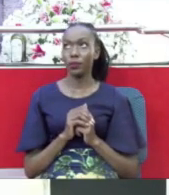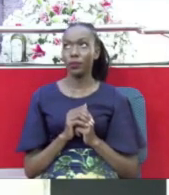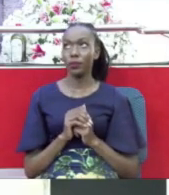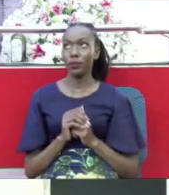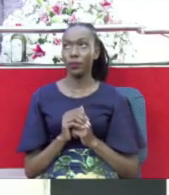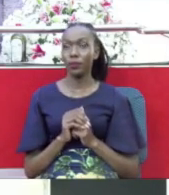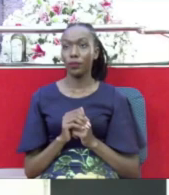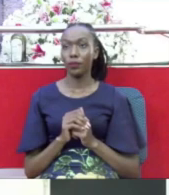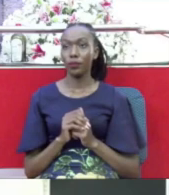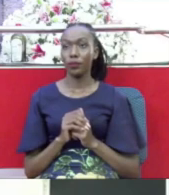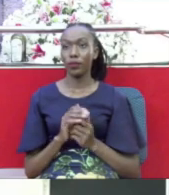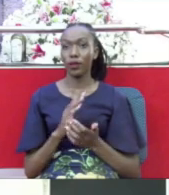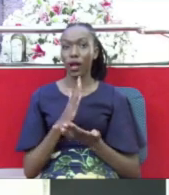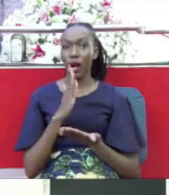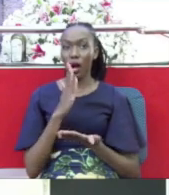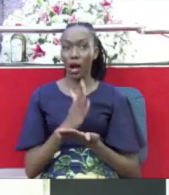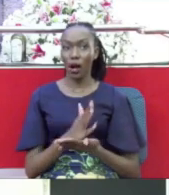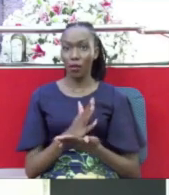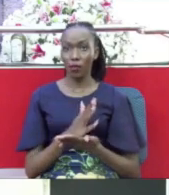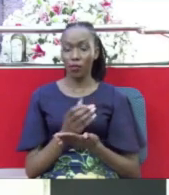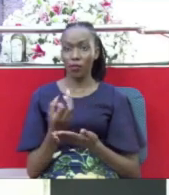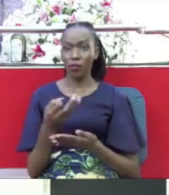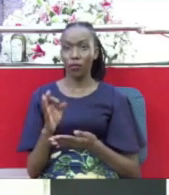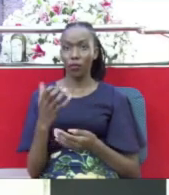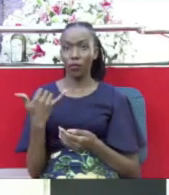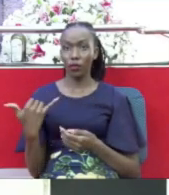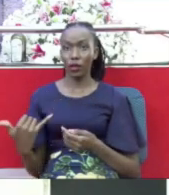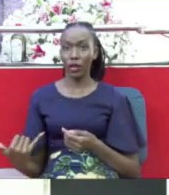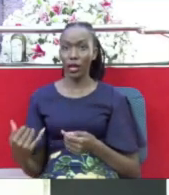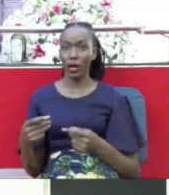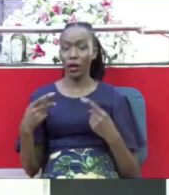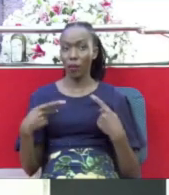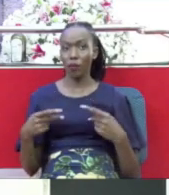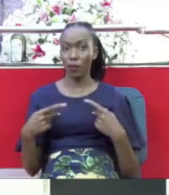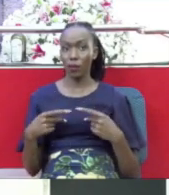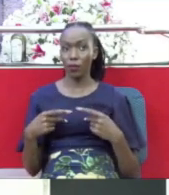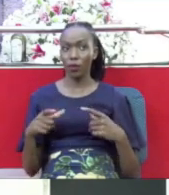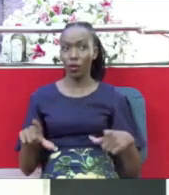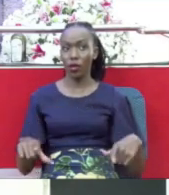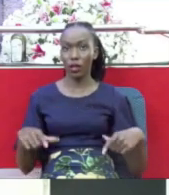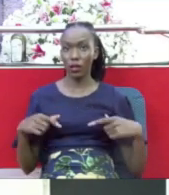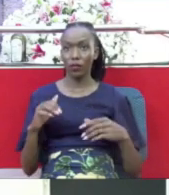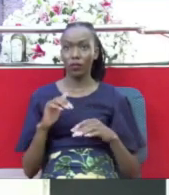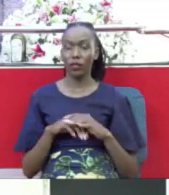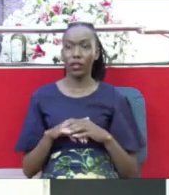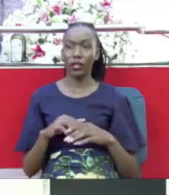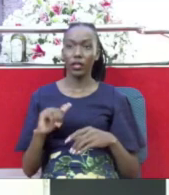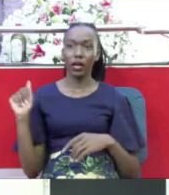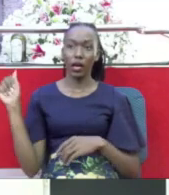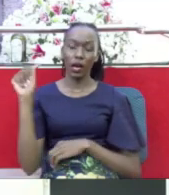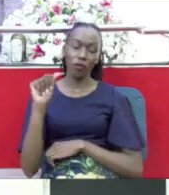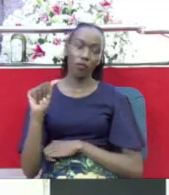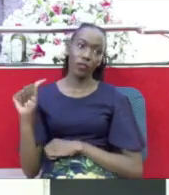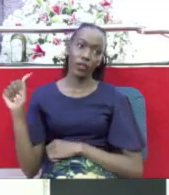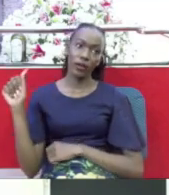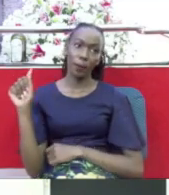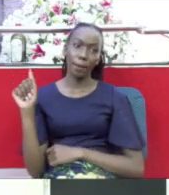half of the world's young people will be living in Africa. Ya kwamba nusu ya watu vijana watakuwa wanaishi ni